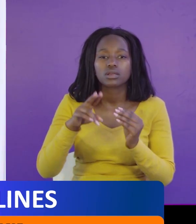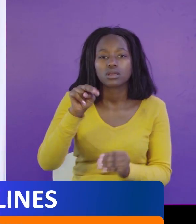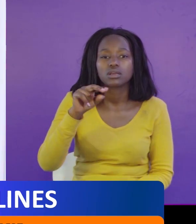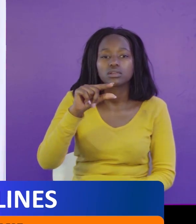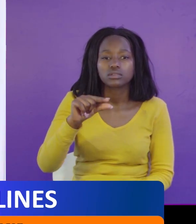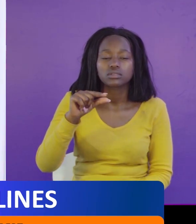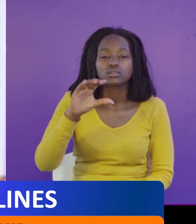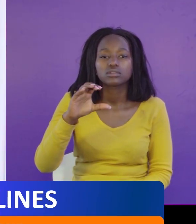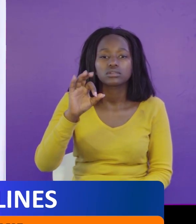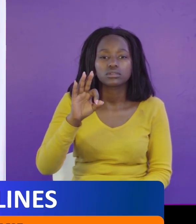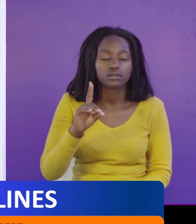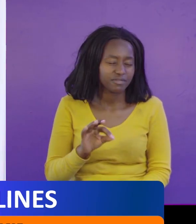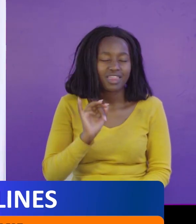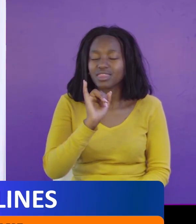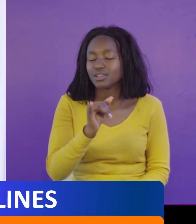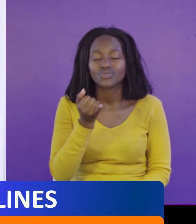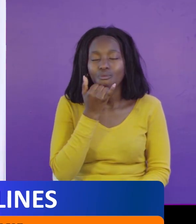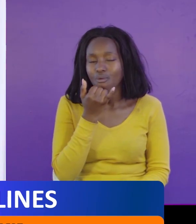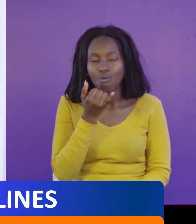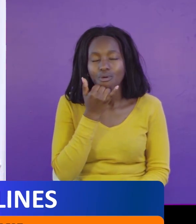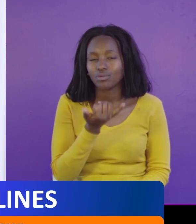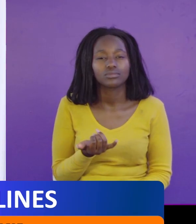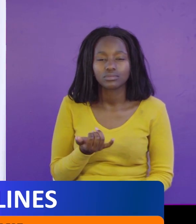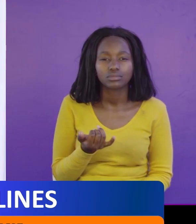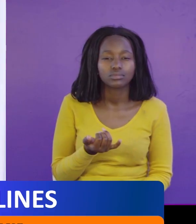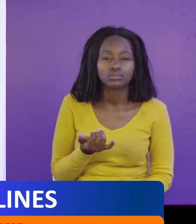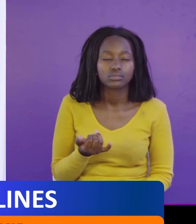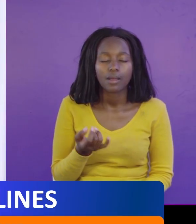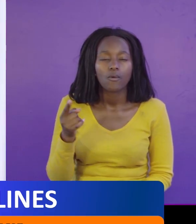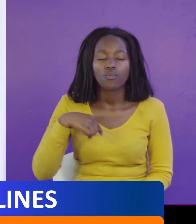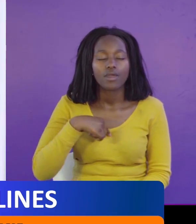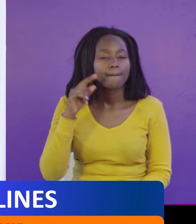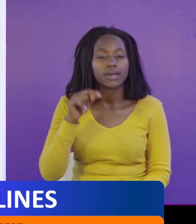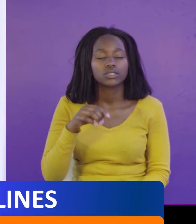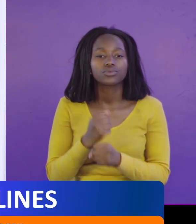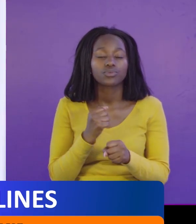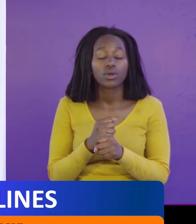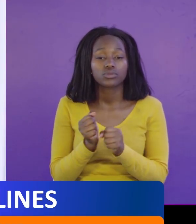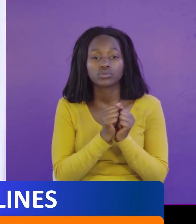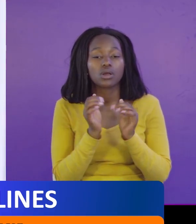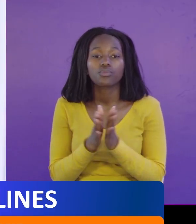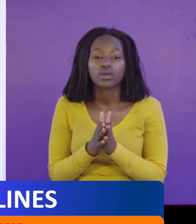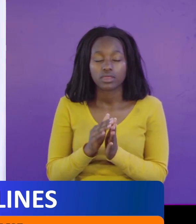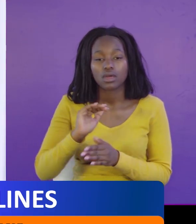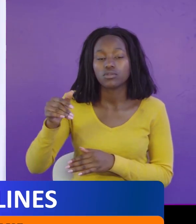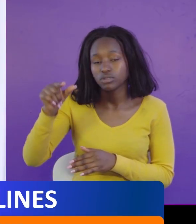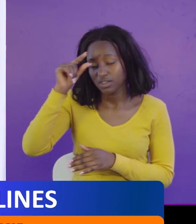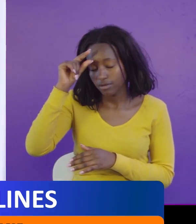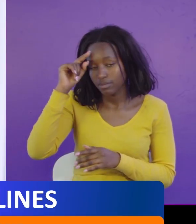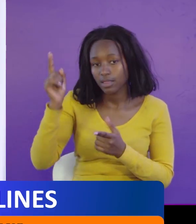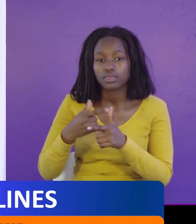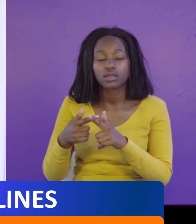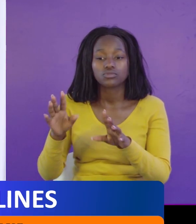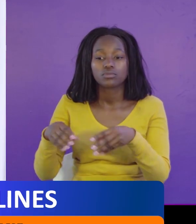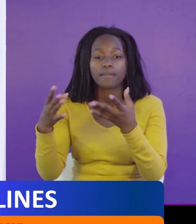It is not necessary. Work through the county government, but let us take it to the people. Let us take it to a